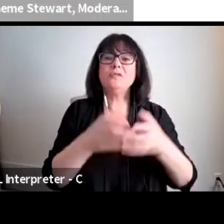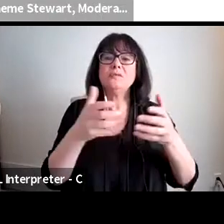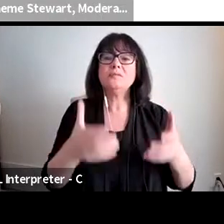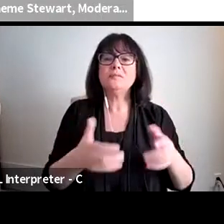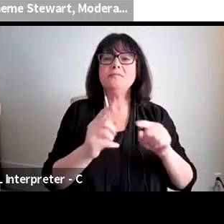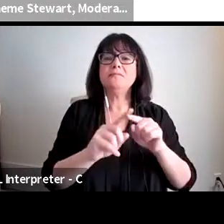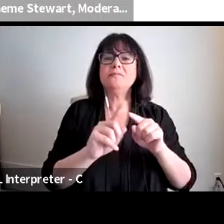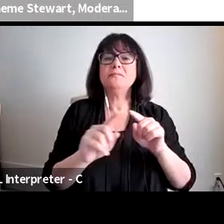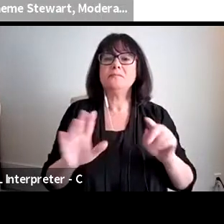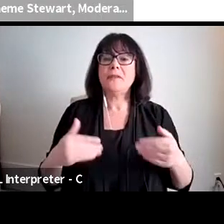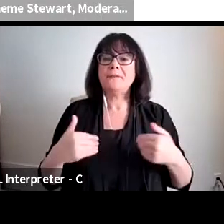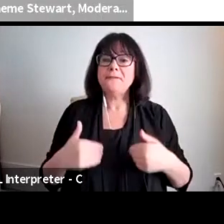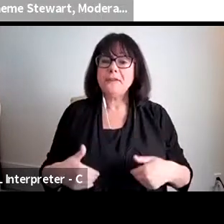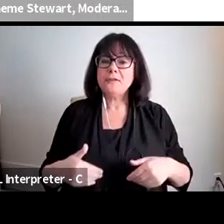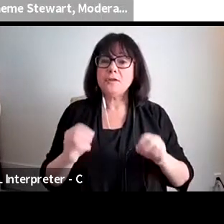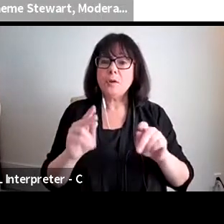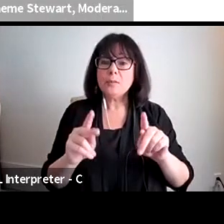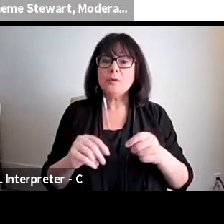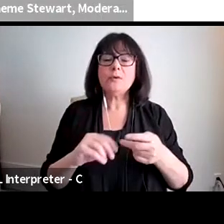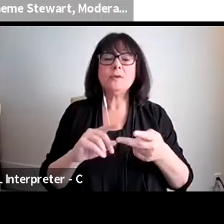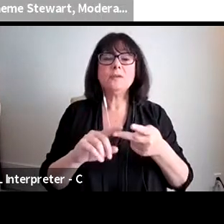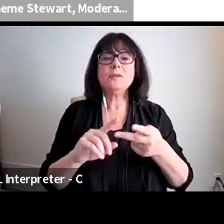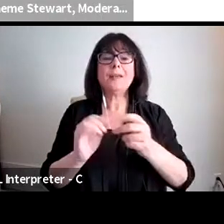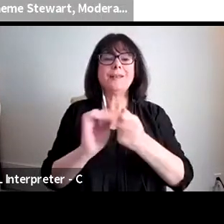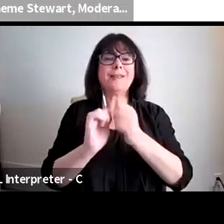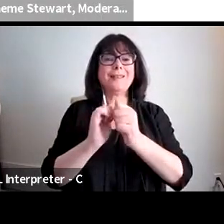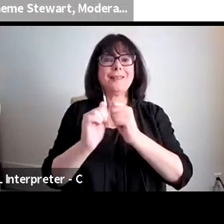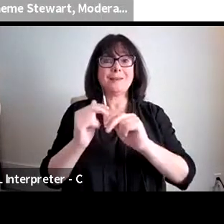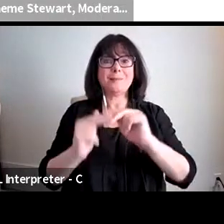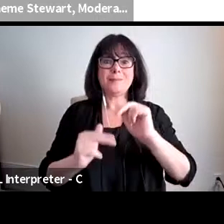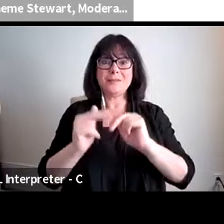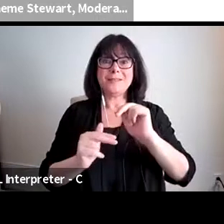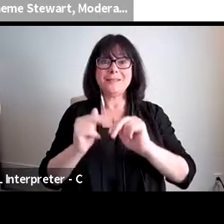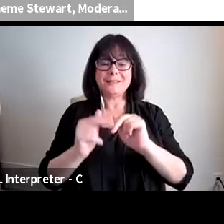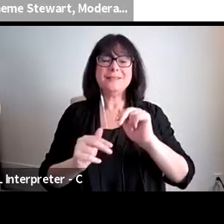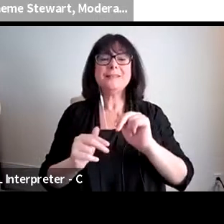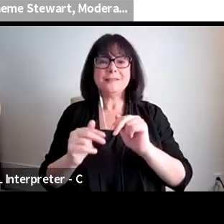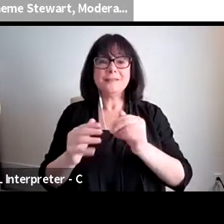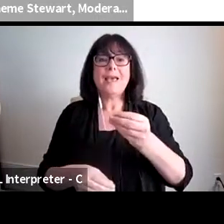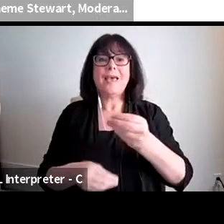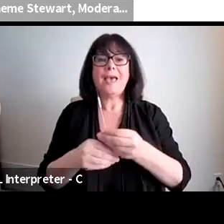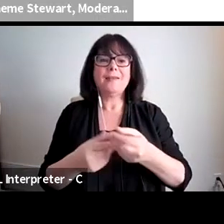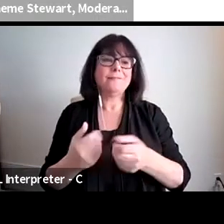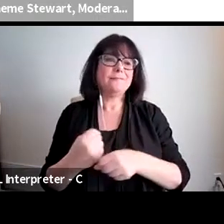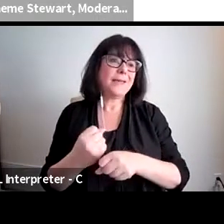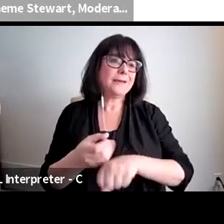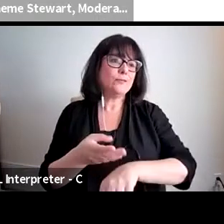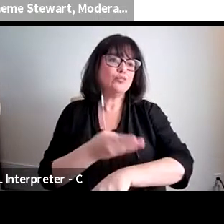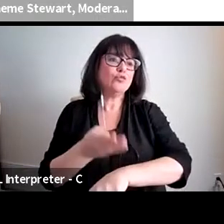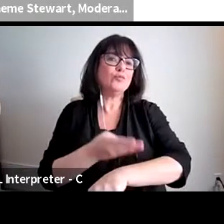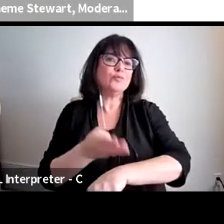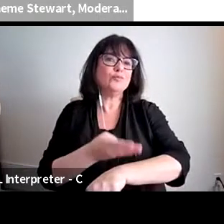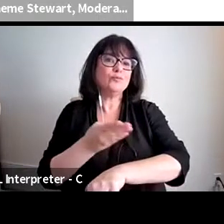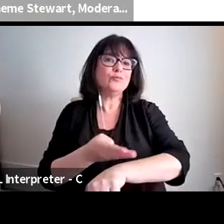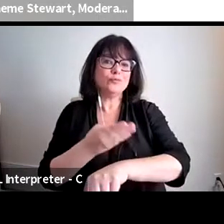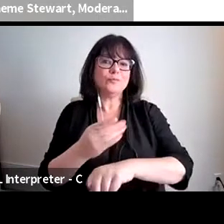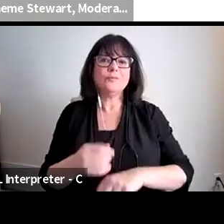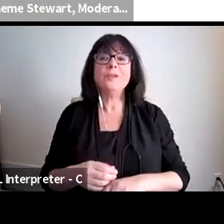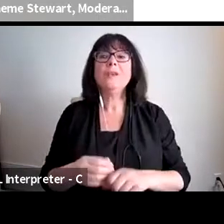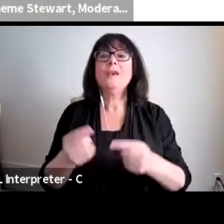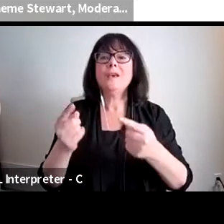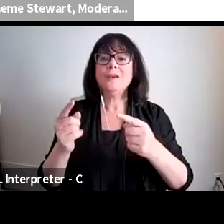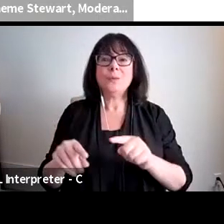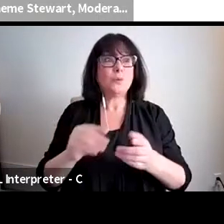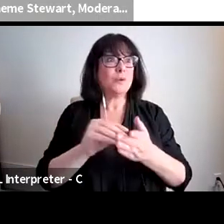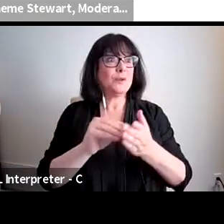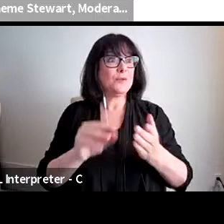add improvements to the athletic facilities. So when students do return, there will be an expansion of